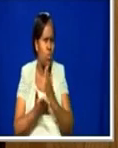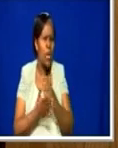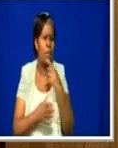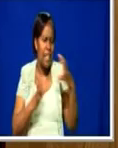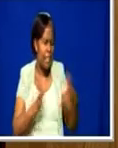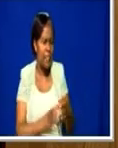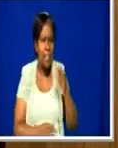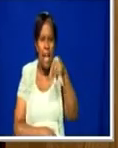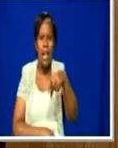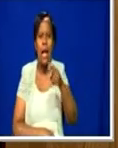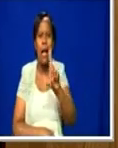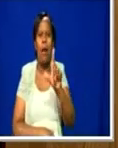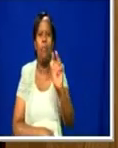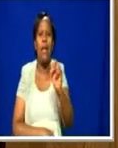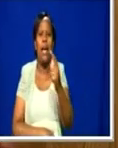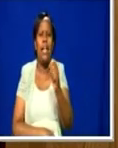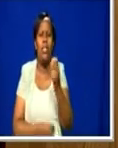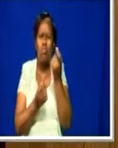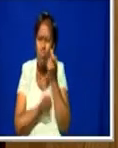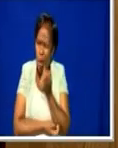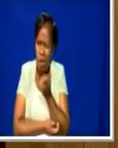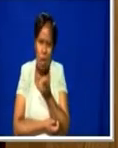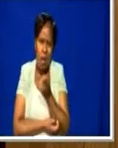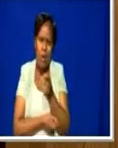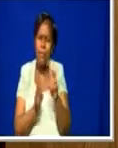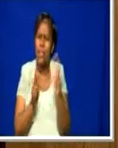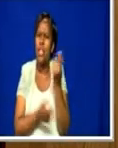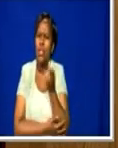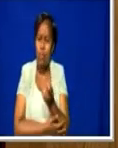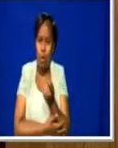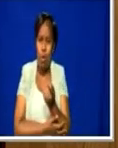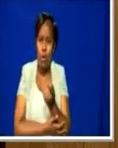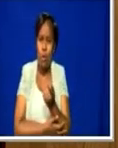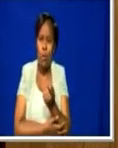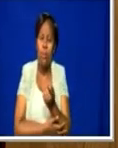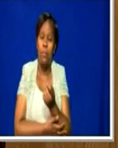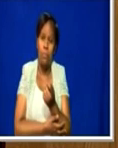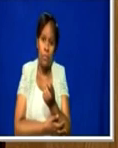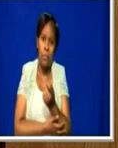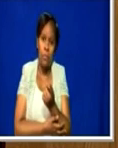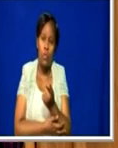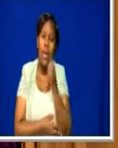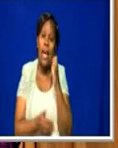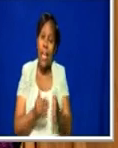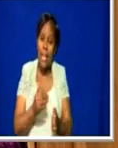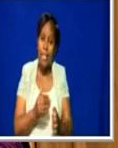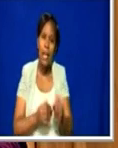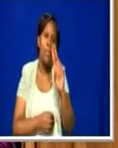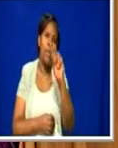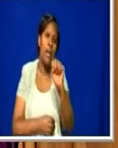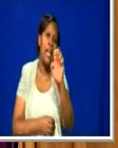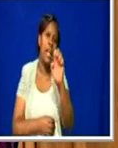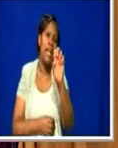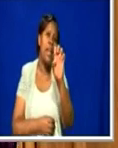So that is why it's no longer termed as a planet. So we So only we end only at have- yes, we at only end up Neptune.